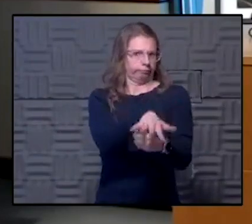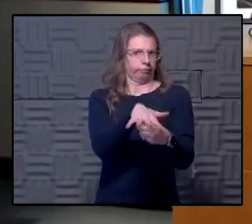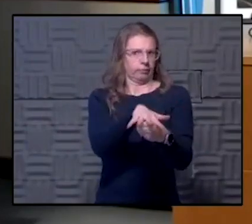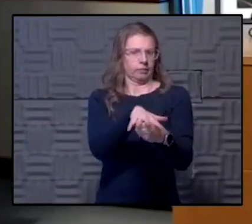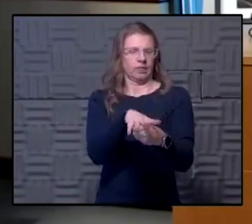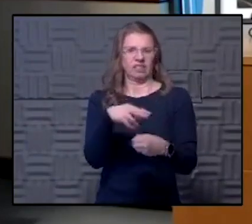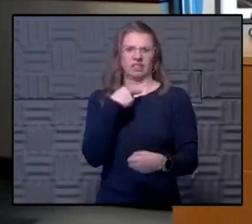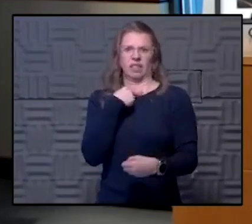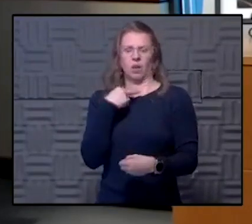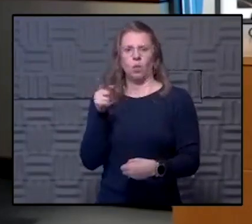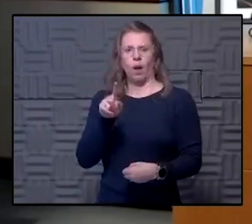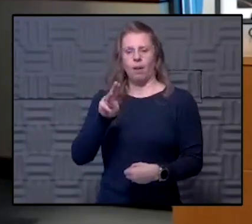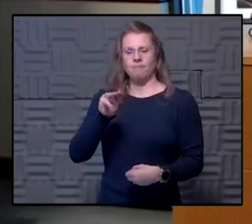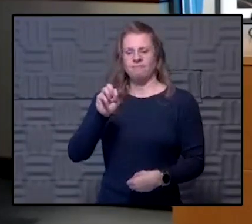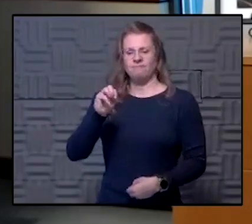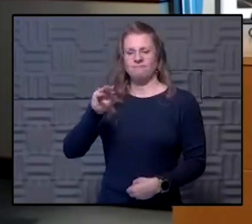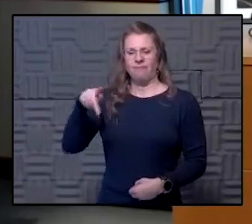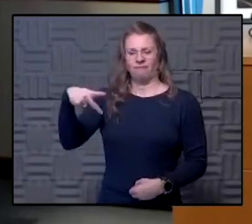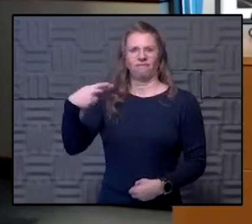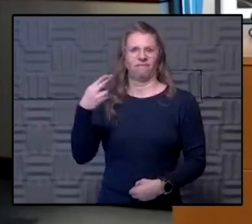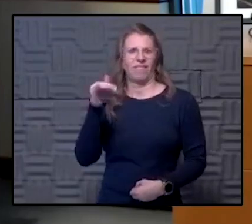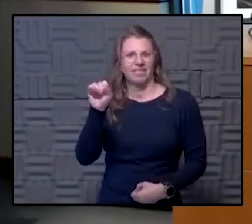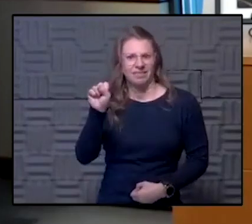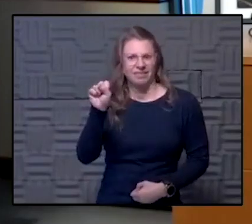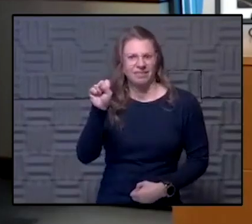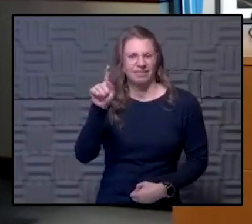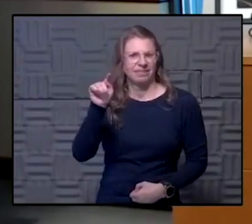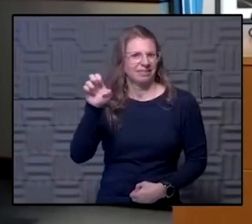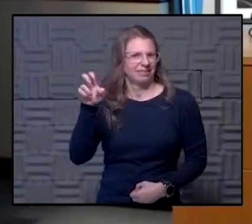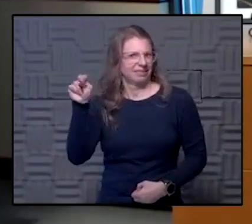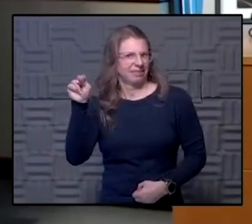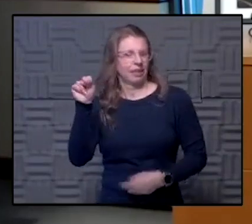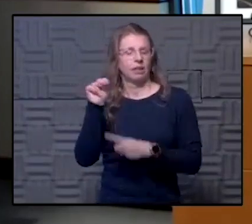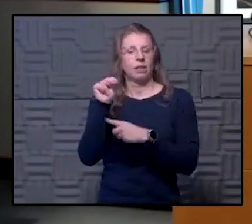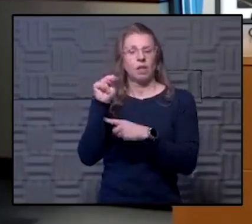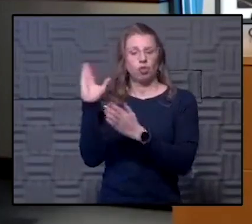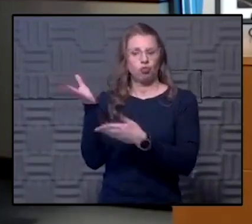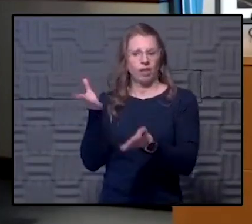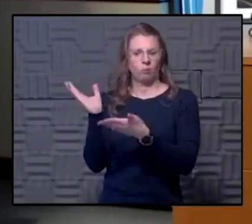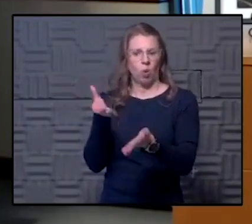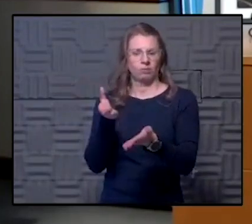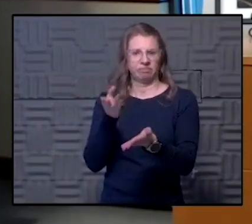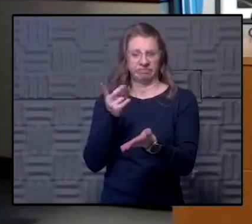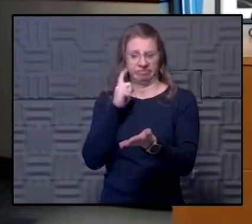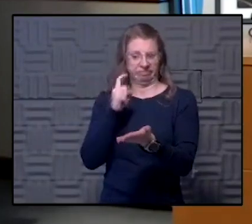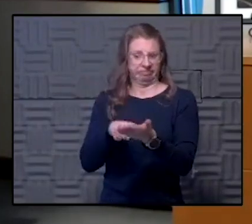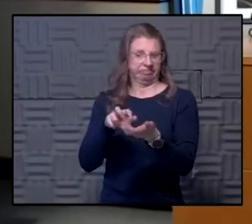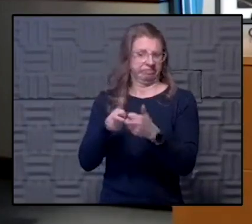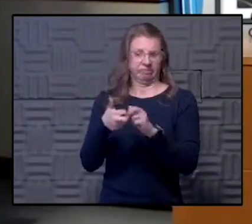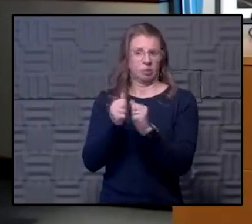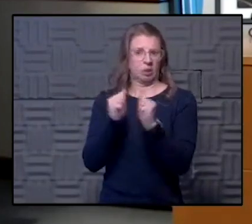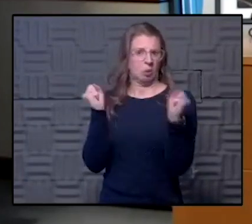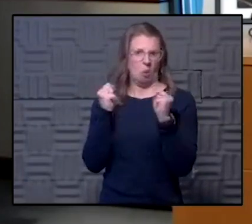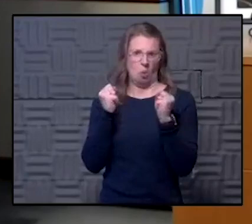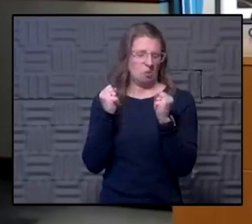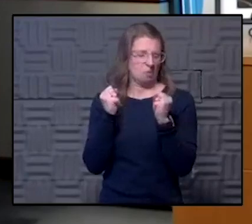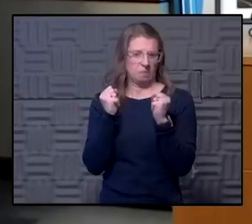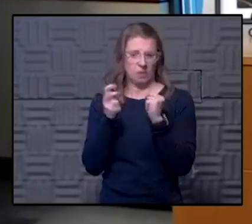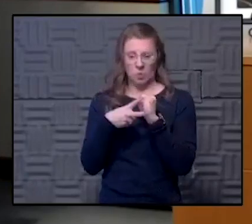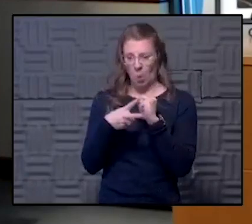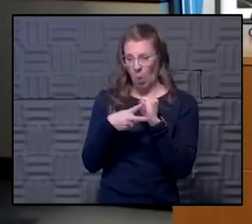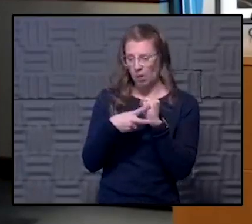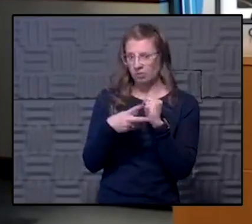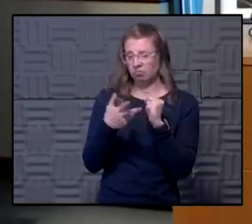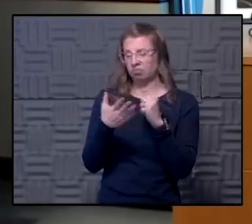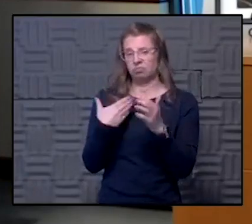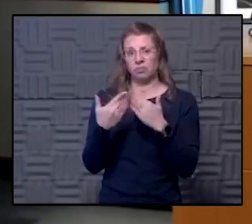stuck in Memphis. It's really critical. But these transport mechanisms, we have not seen problems with the cold storage, despite